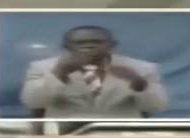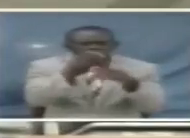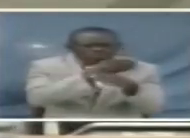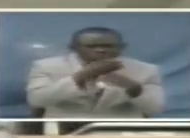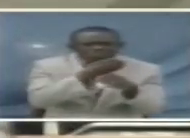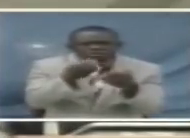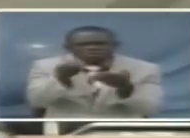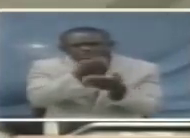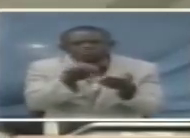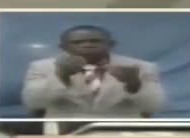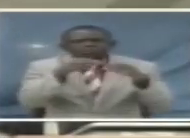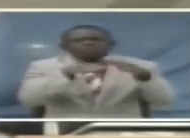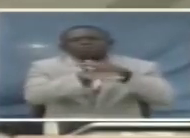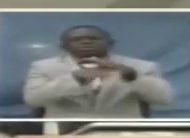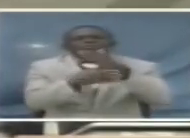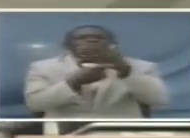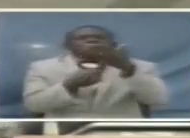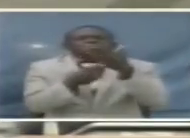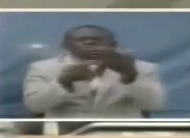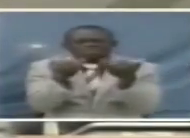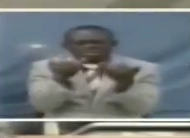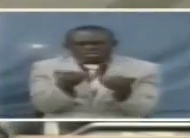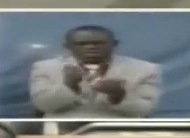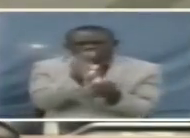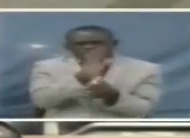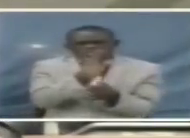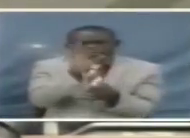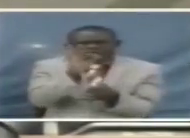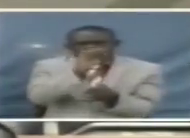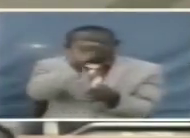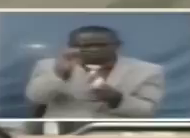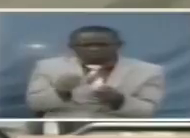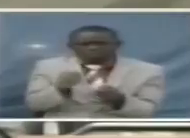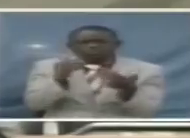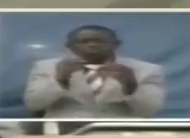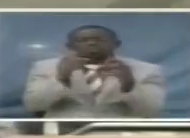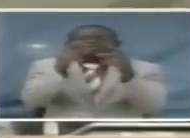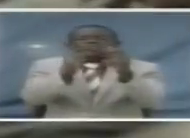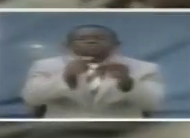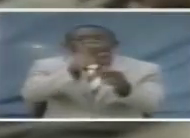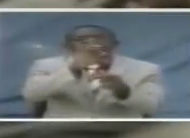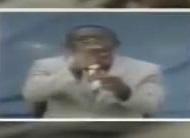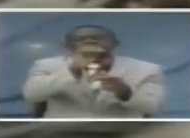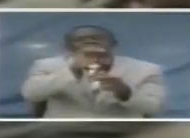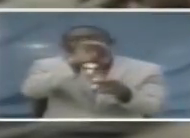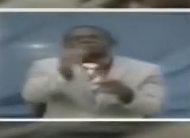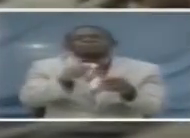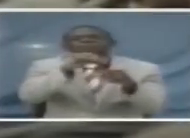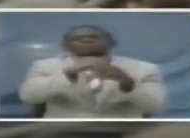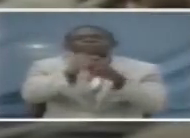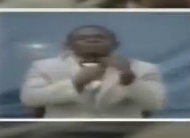business and economic affairs of the country. The target is to increase financial inclusion from 59%